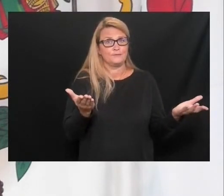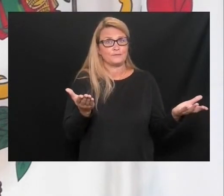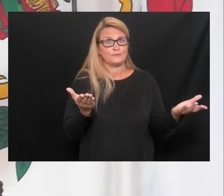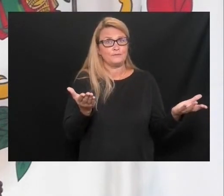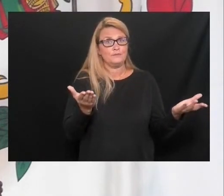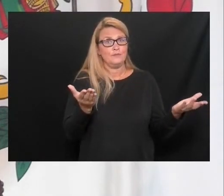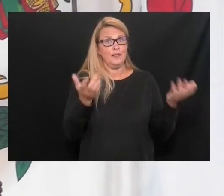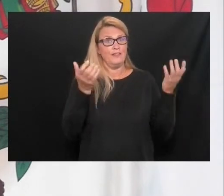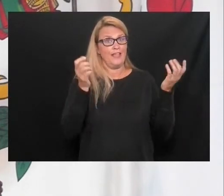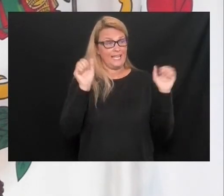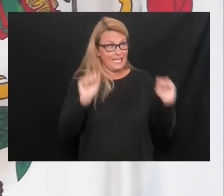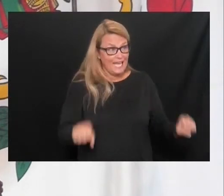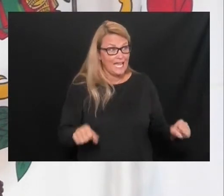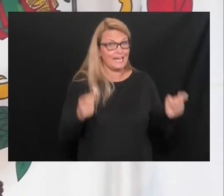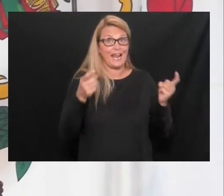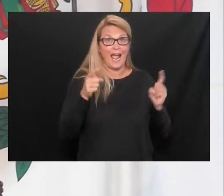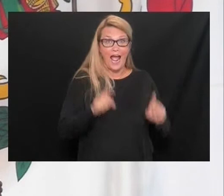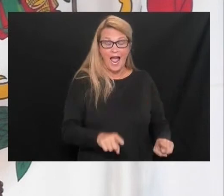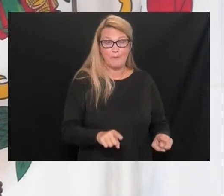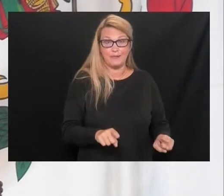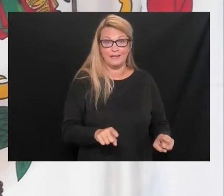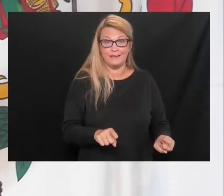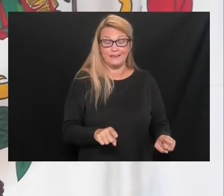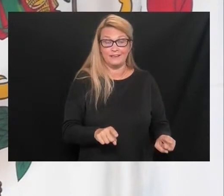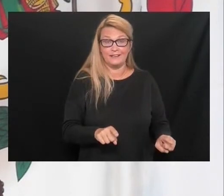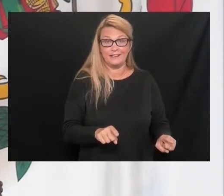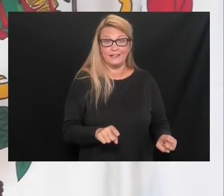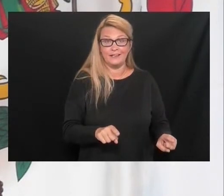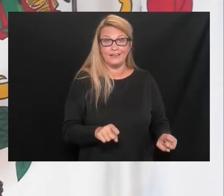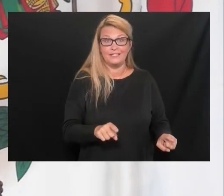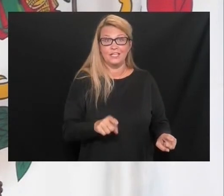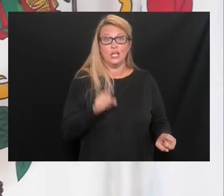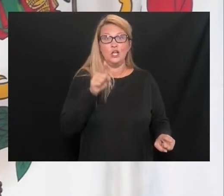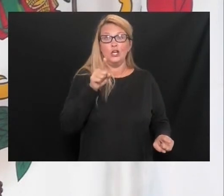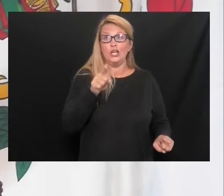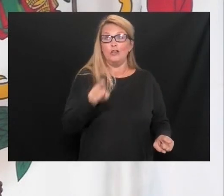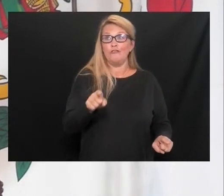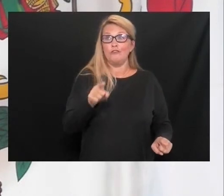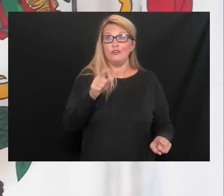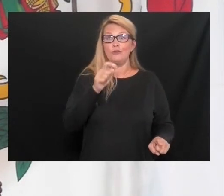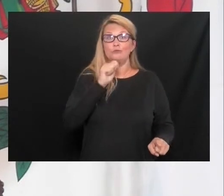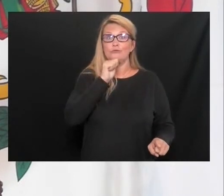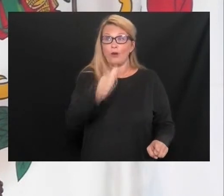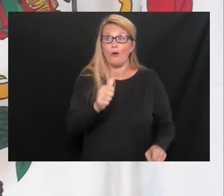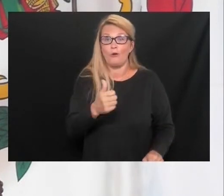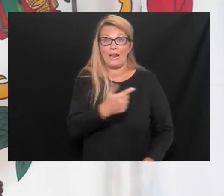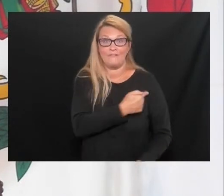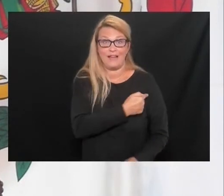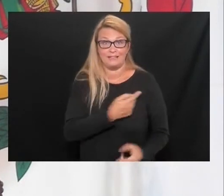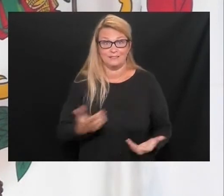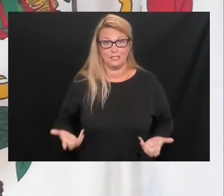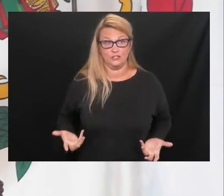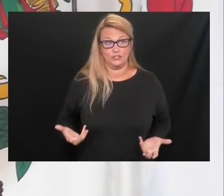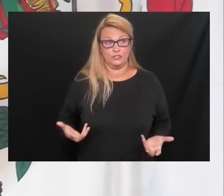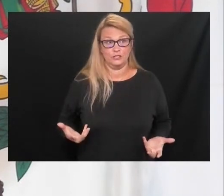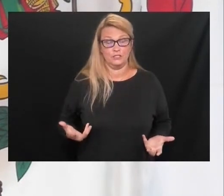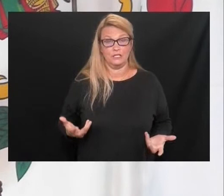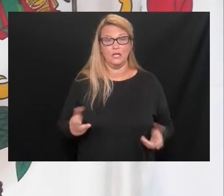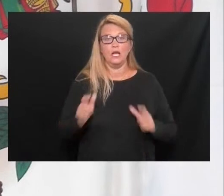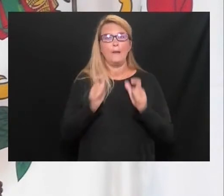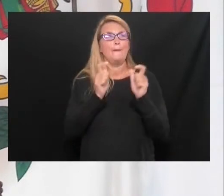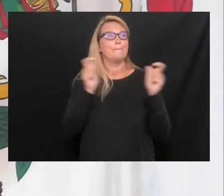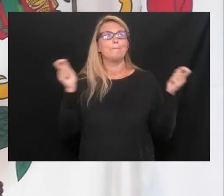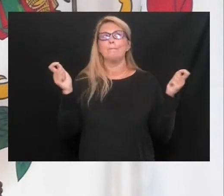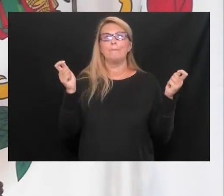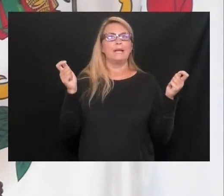that are happening and can happen if they choose not to get vaccinated. The biggest thing that I